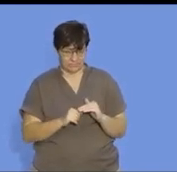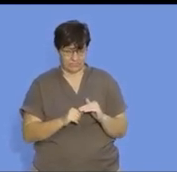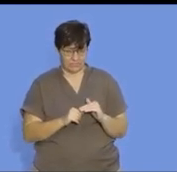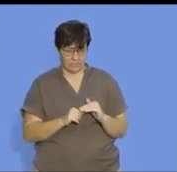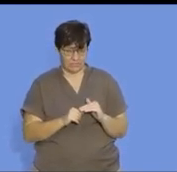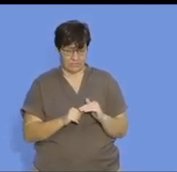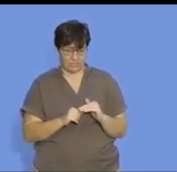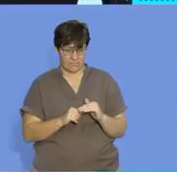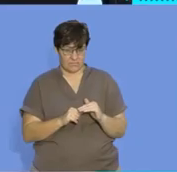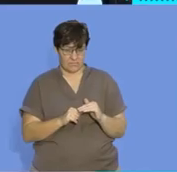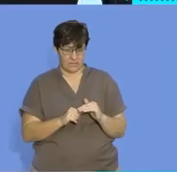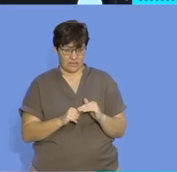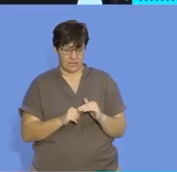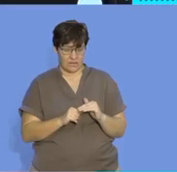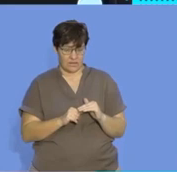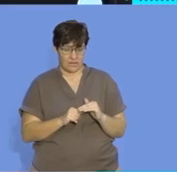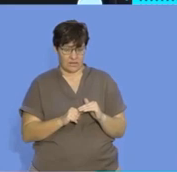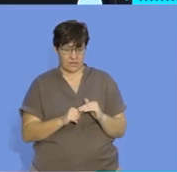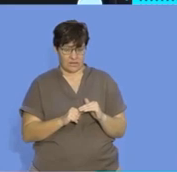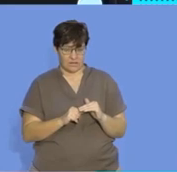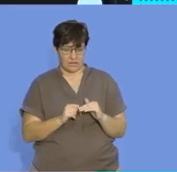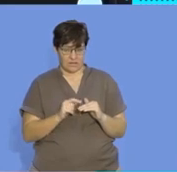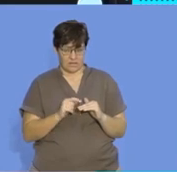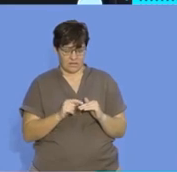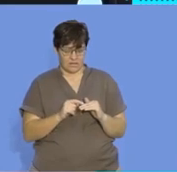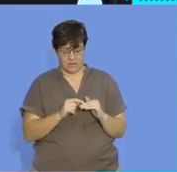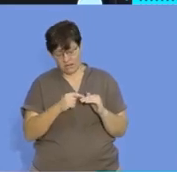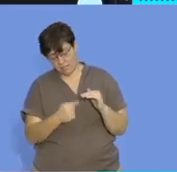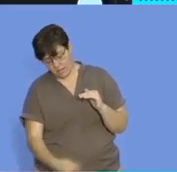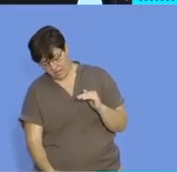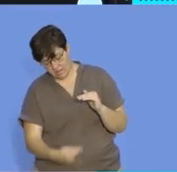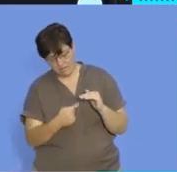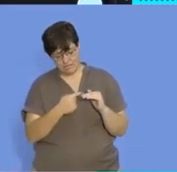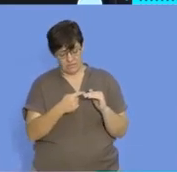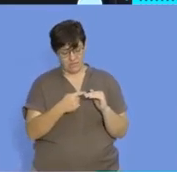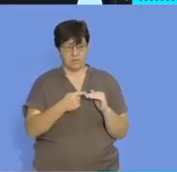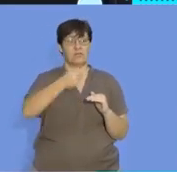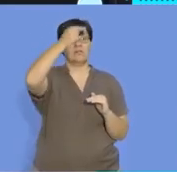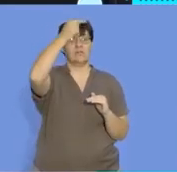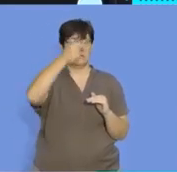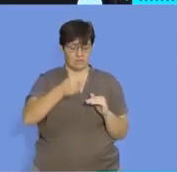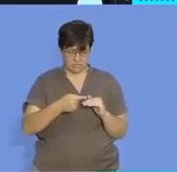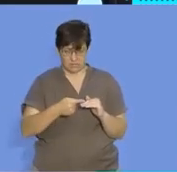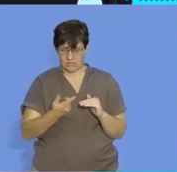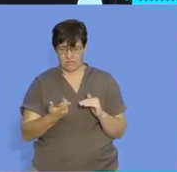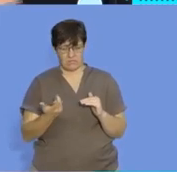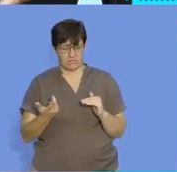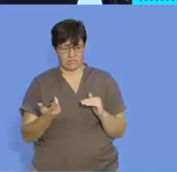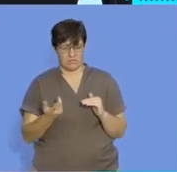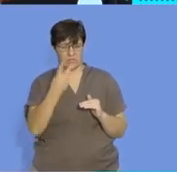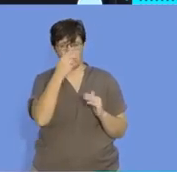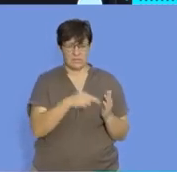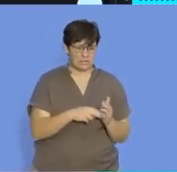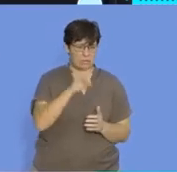doesn't matter whether this pendulum is 3 meters above the ground, 2 meters above the ground.